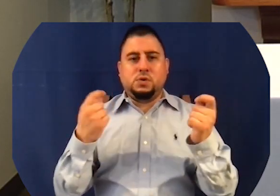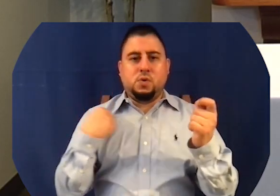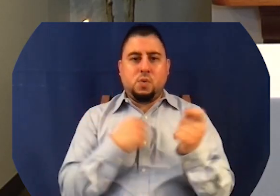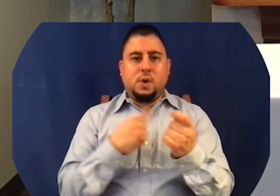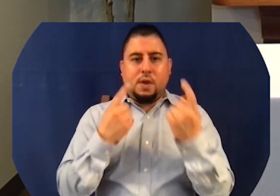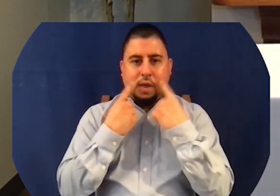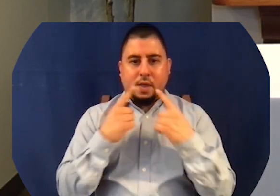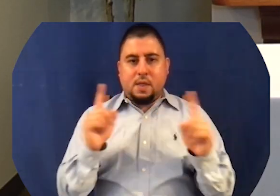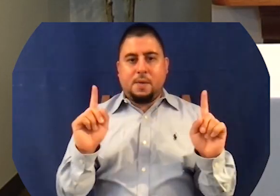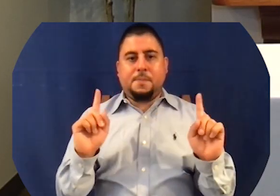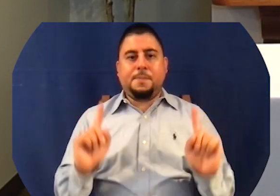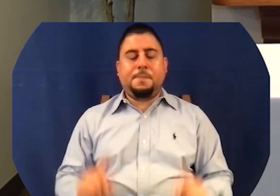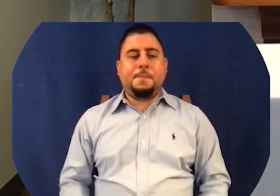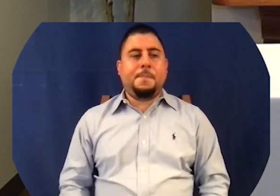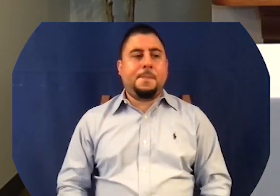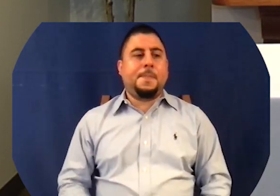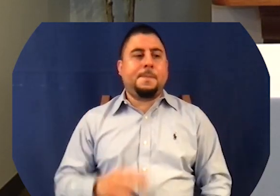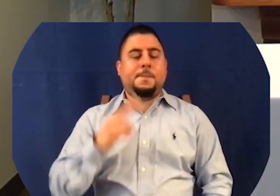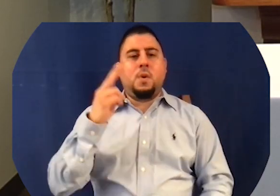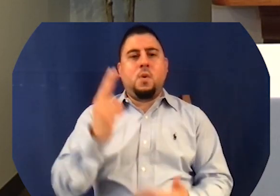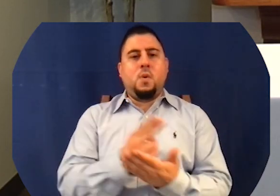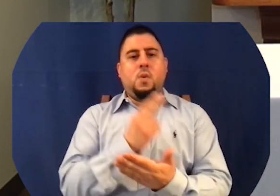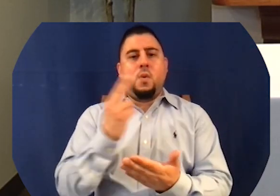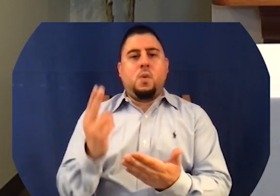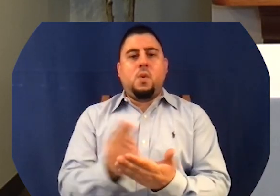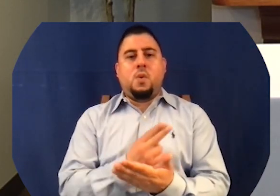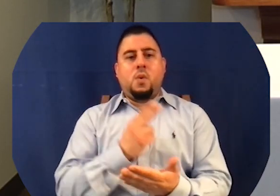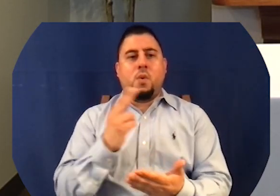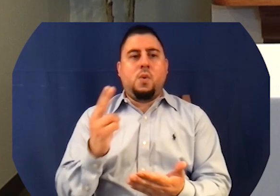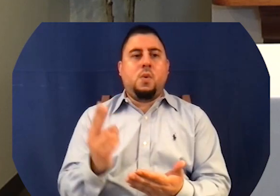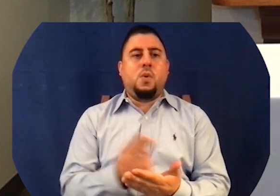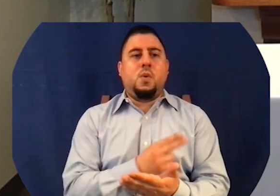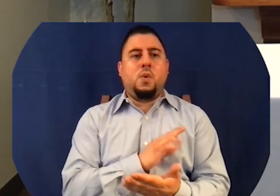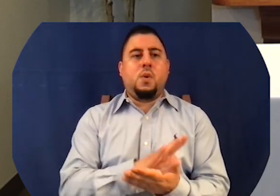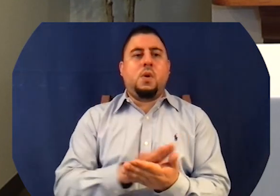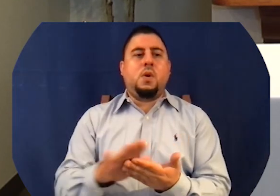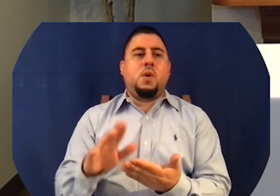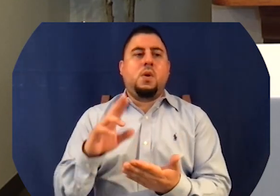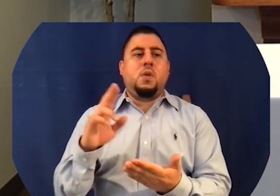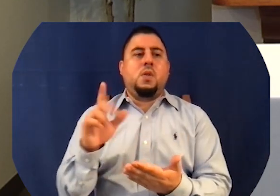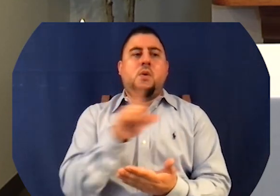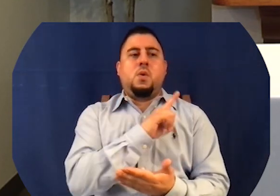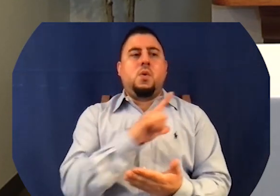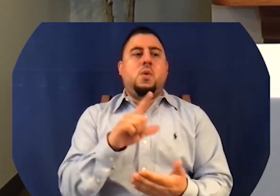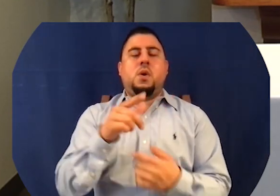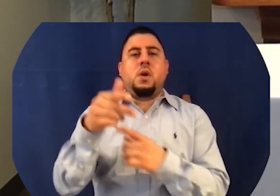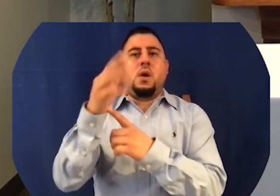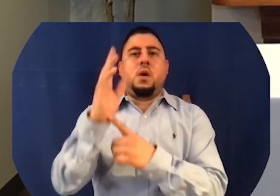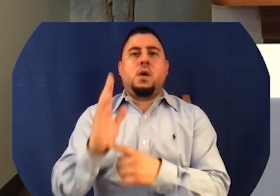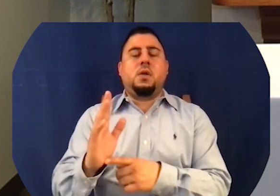we acclaim. Holy, holy, holy,